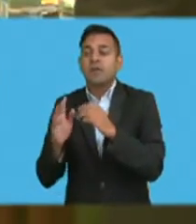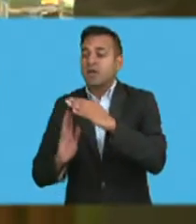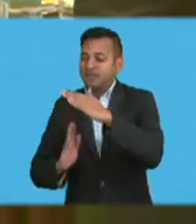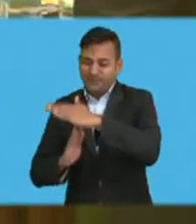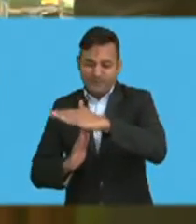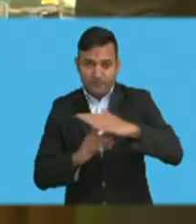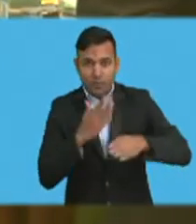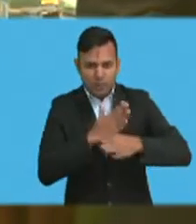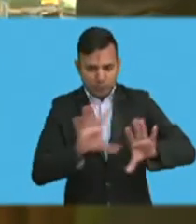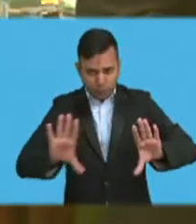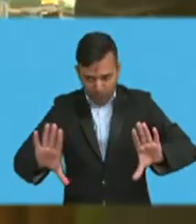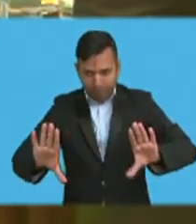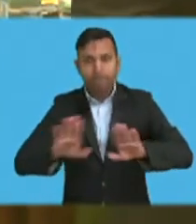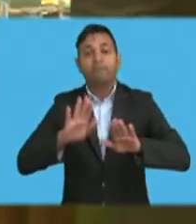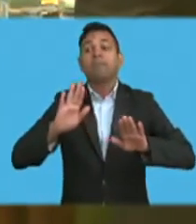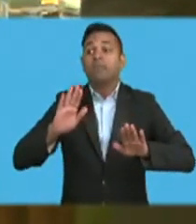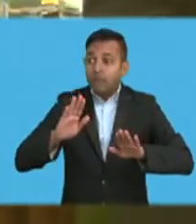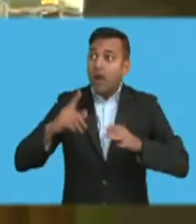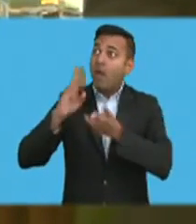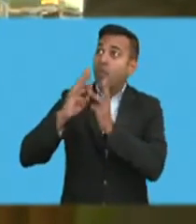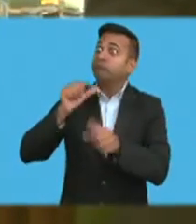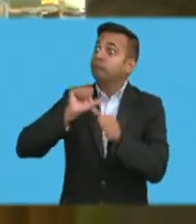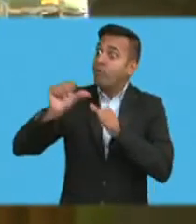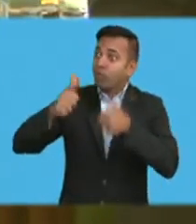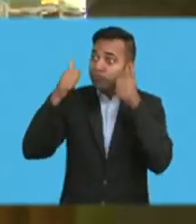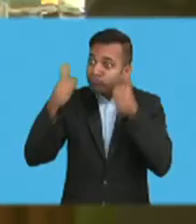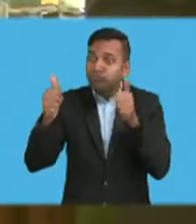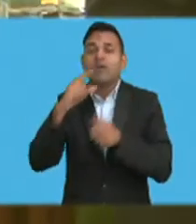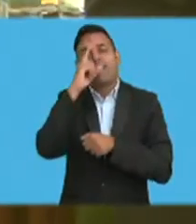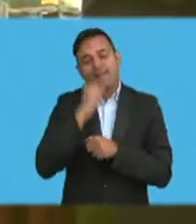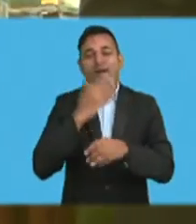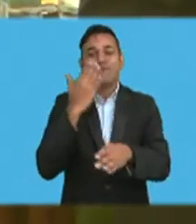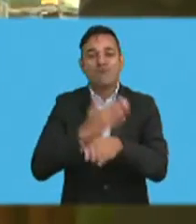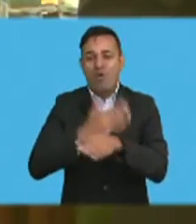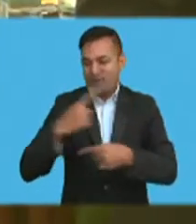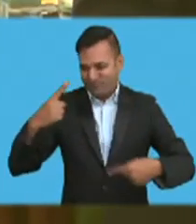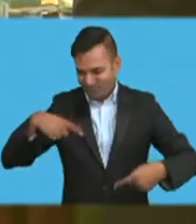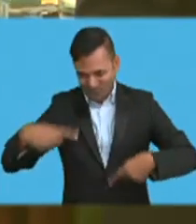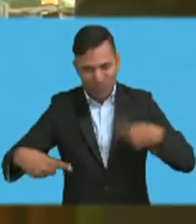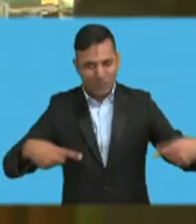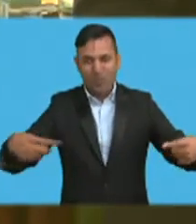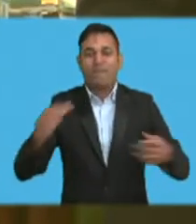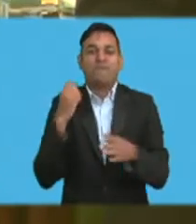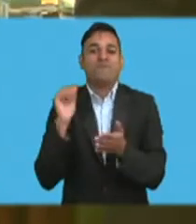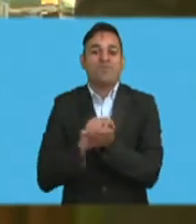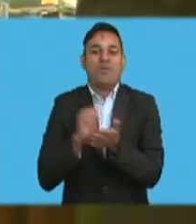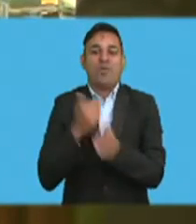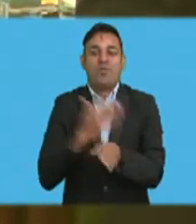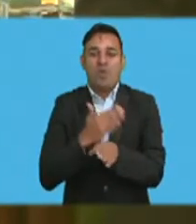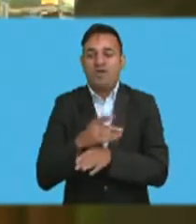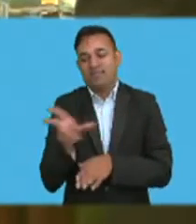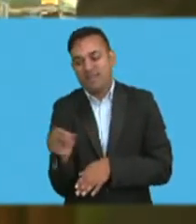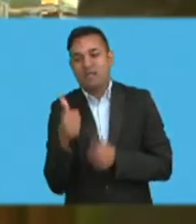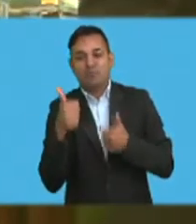work or the contractor doesn't come back and say that we've done the work and we want additional money to do any remedial work, Madam Speaker. So, Madam Speaker, the progress is